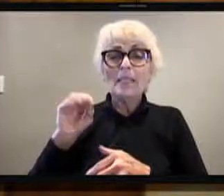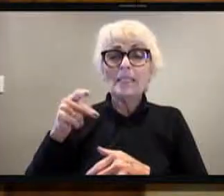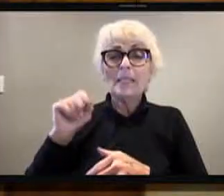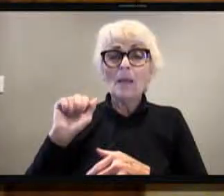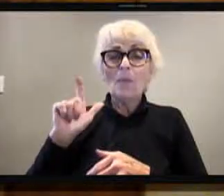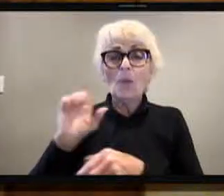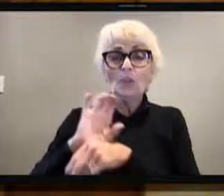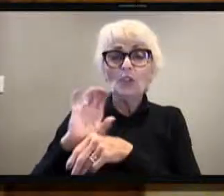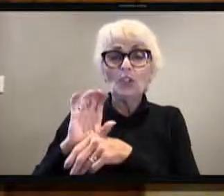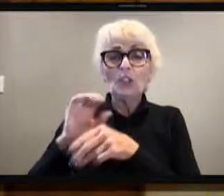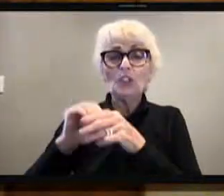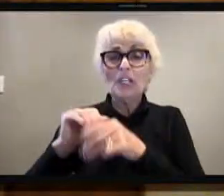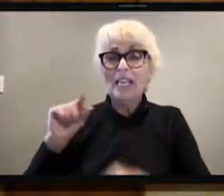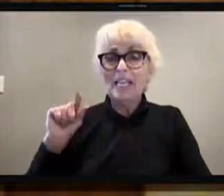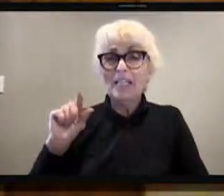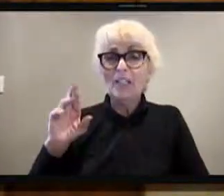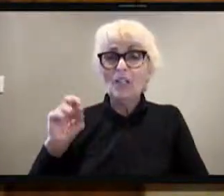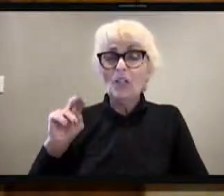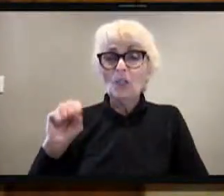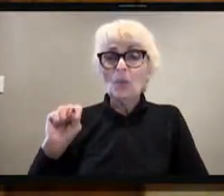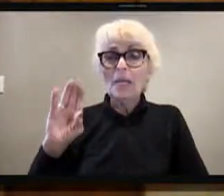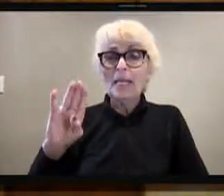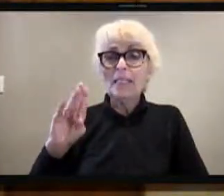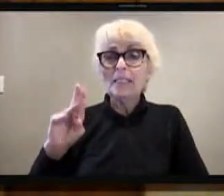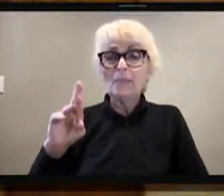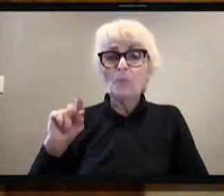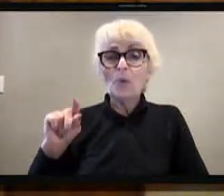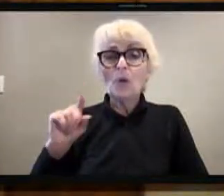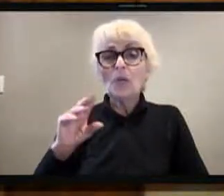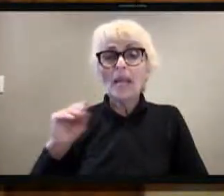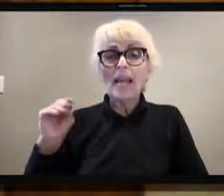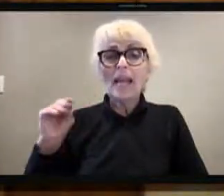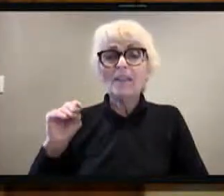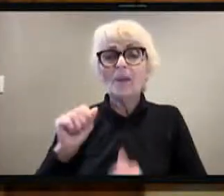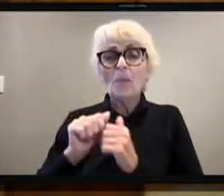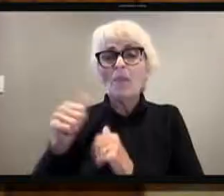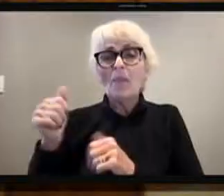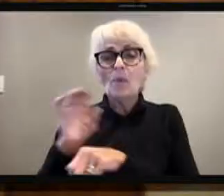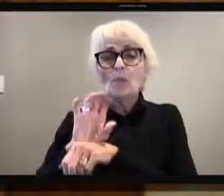other churches, and the